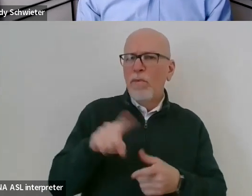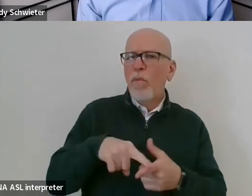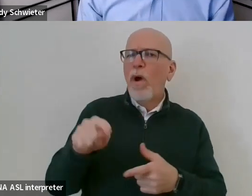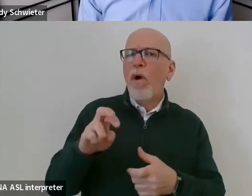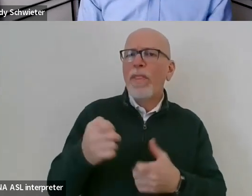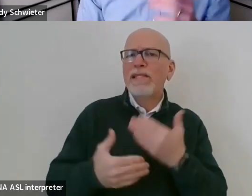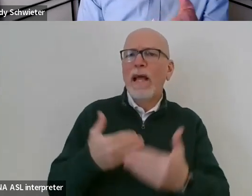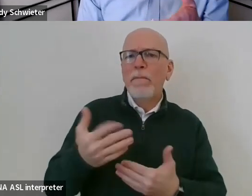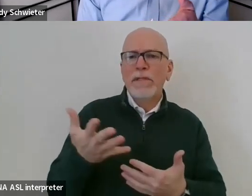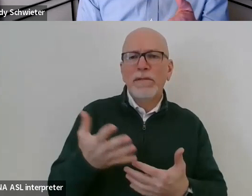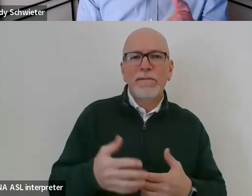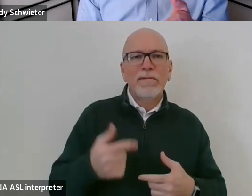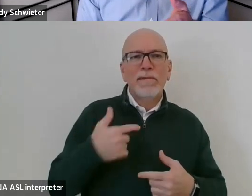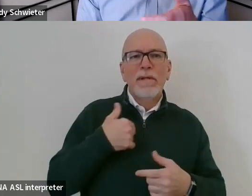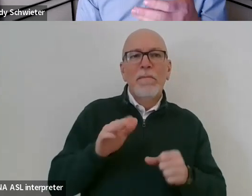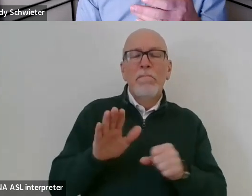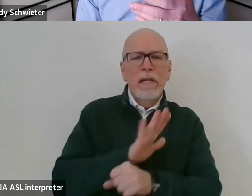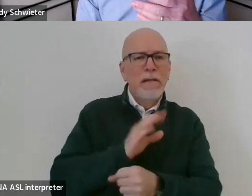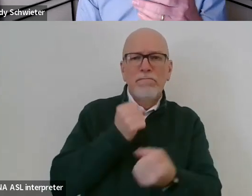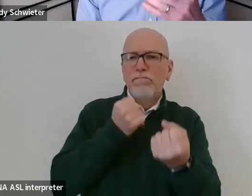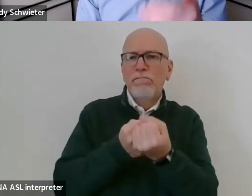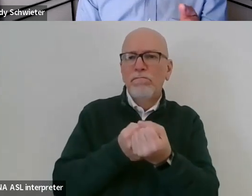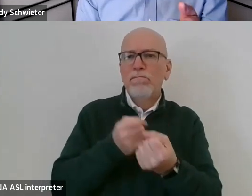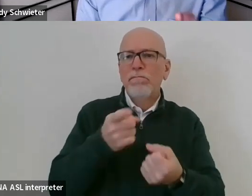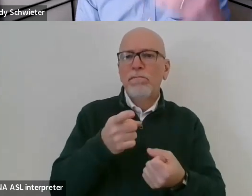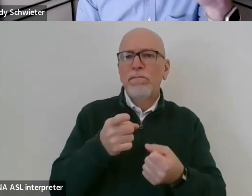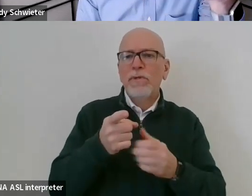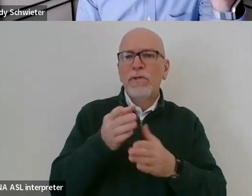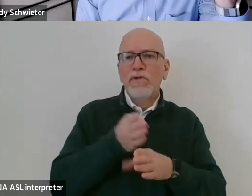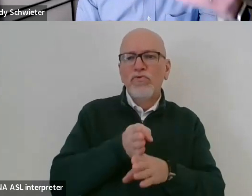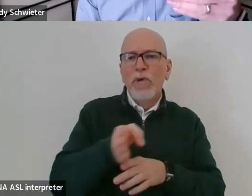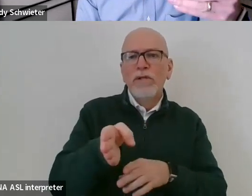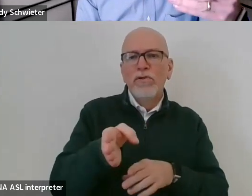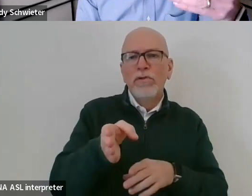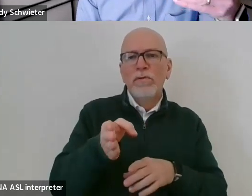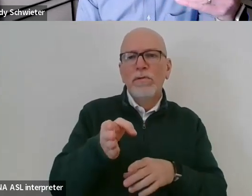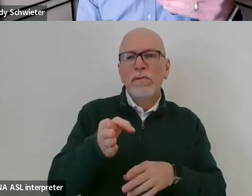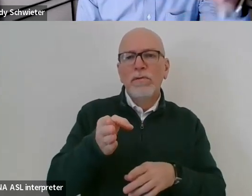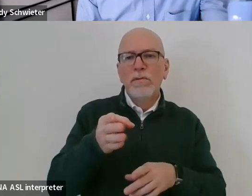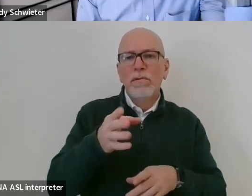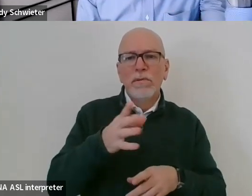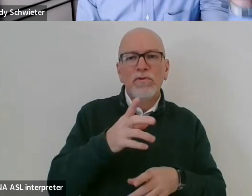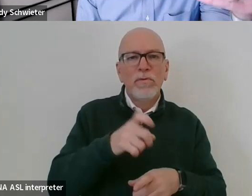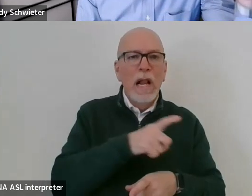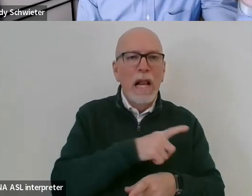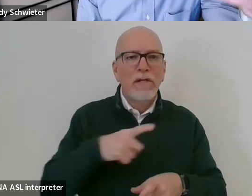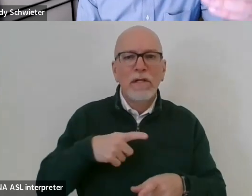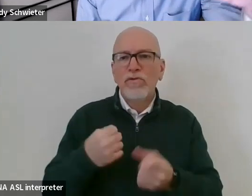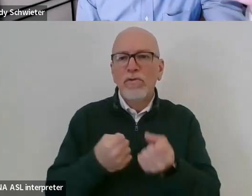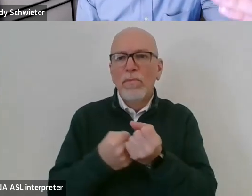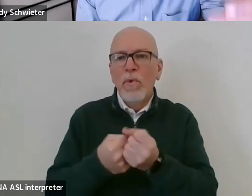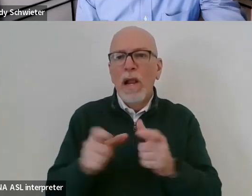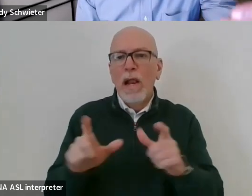Like, I am completely on board with the direction being legislation to support